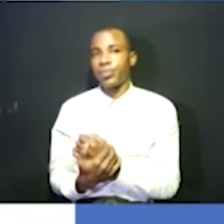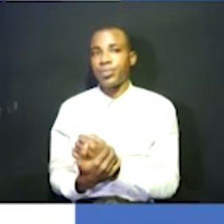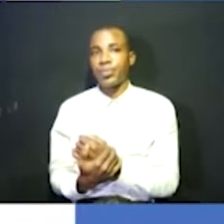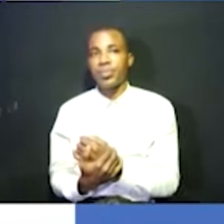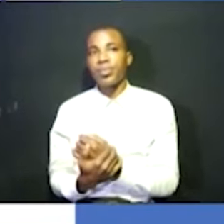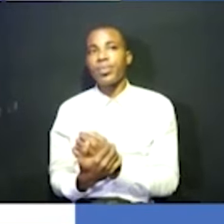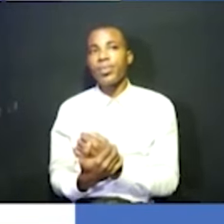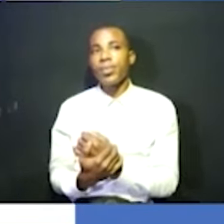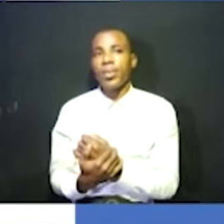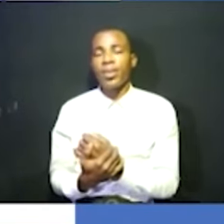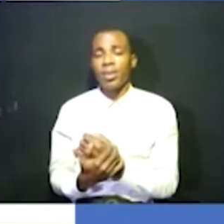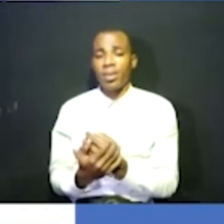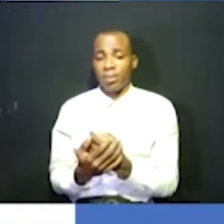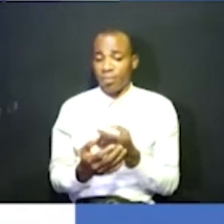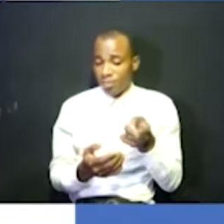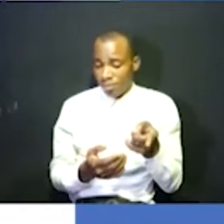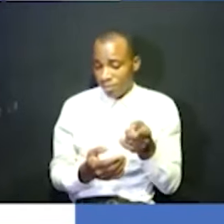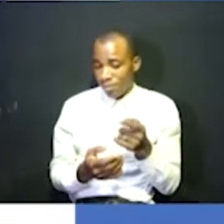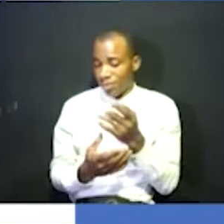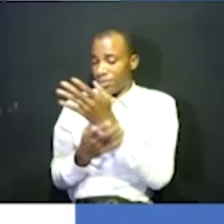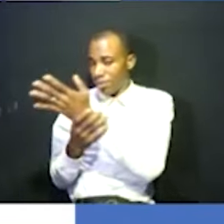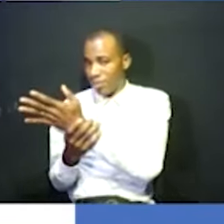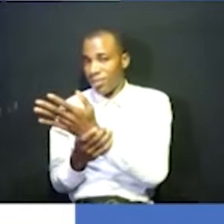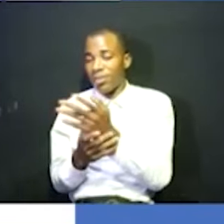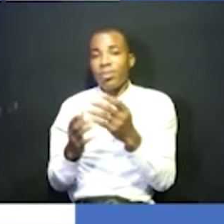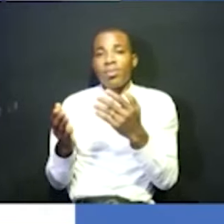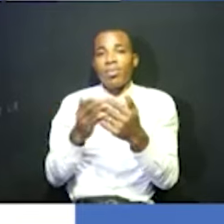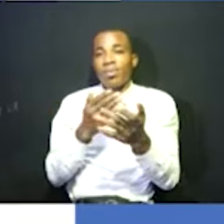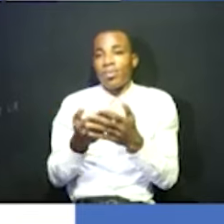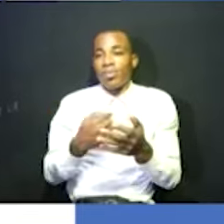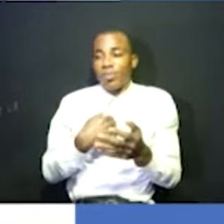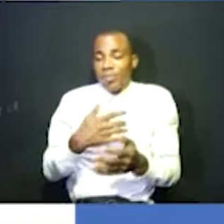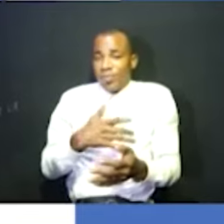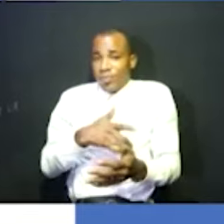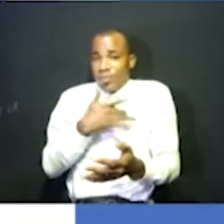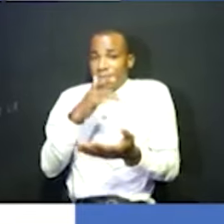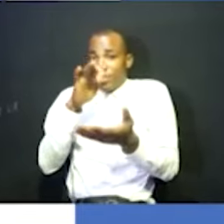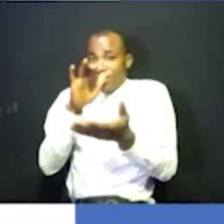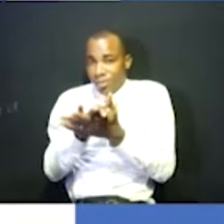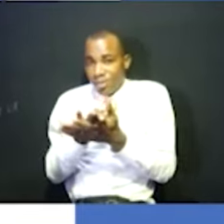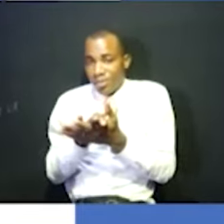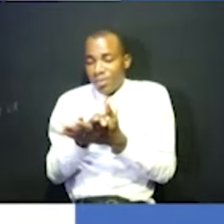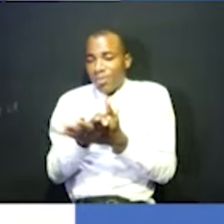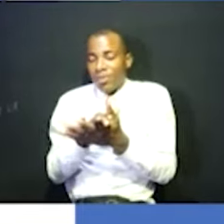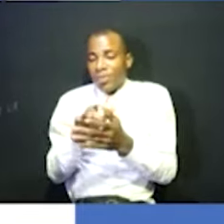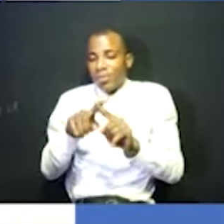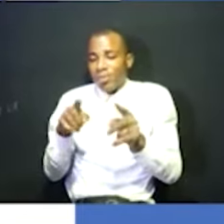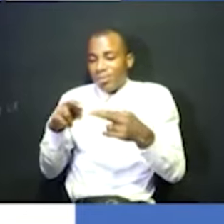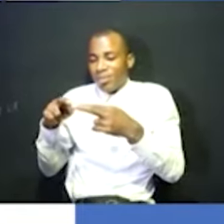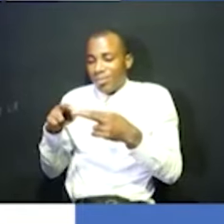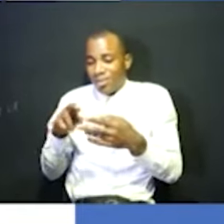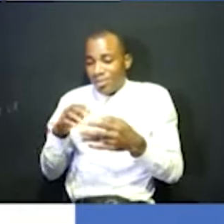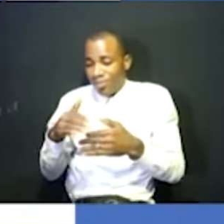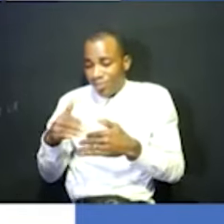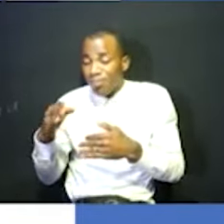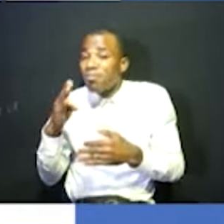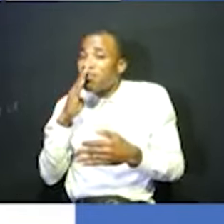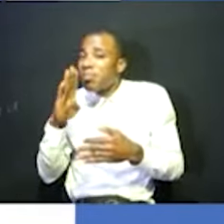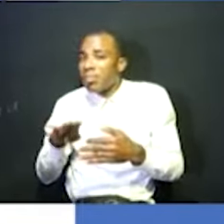If ever I choose to marry and the relationship goes bad, I shall not be trapped in it. We are